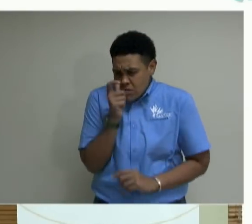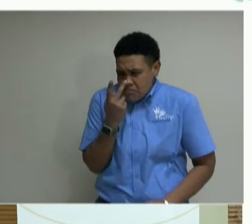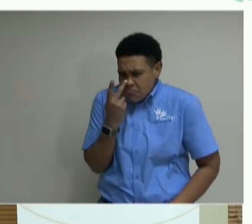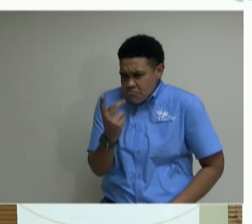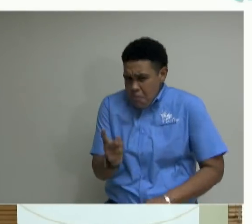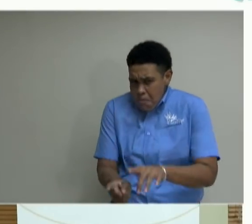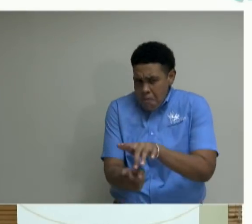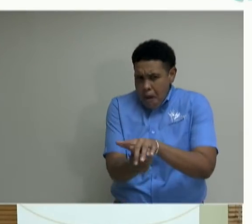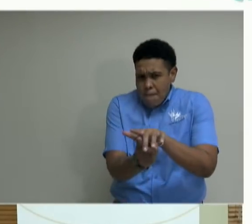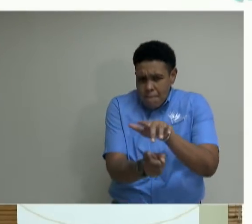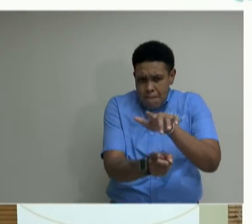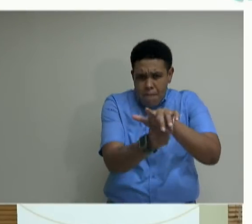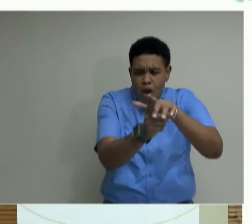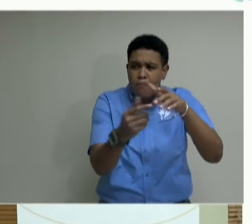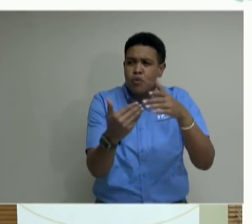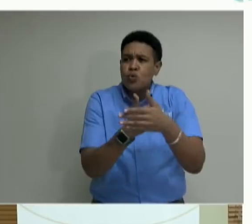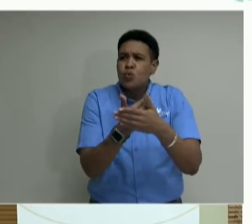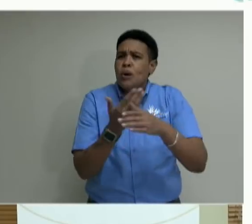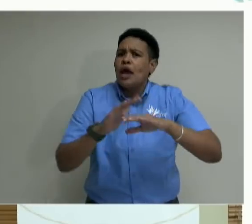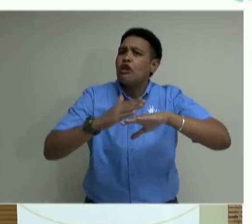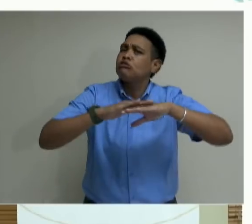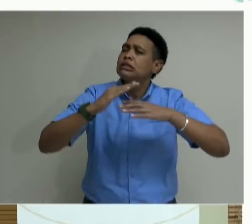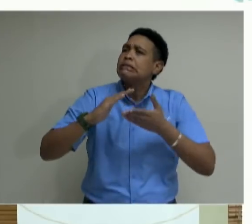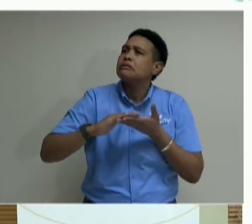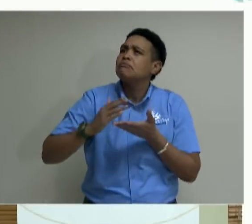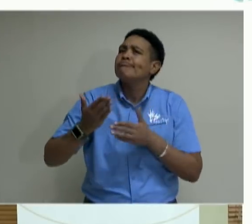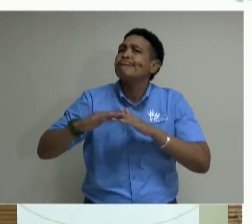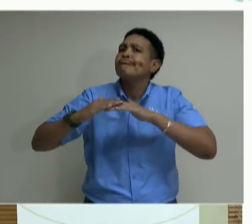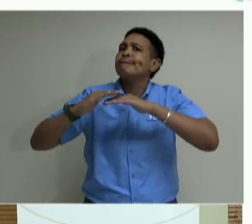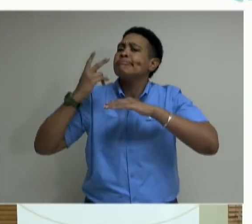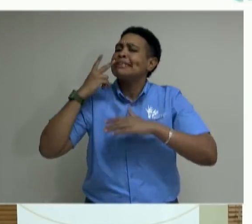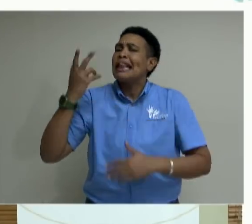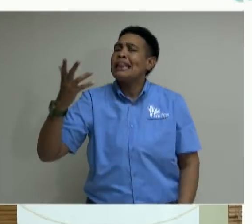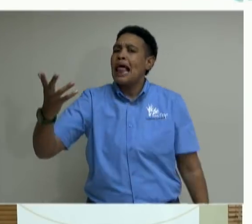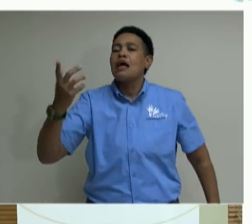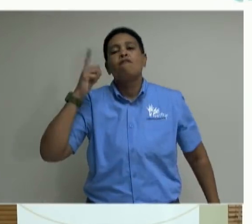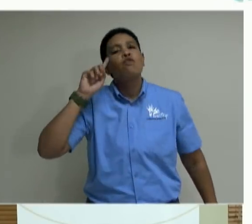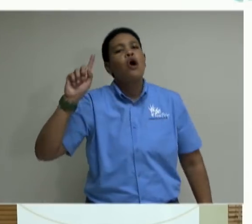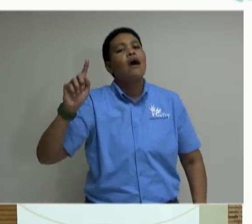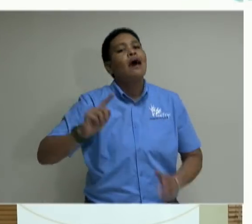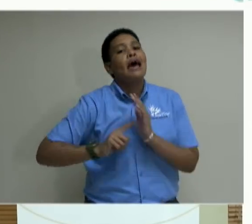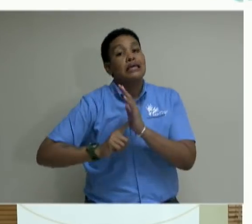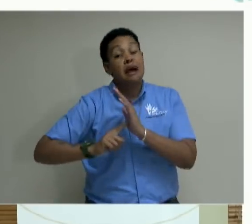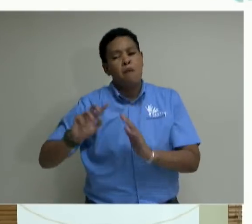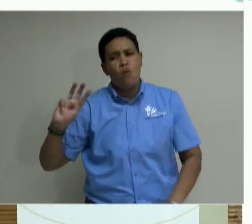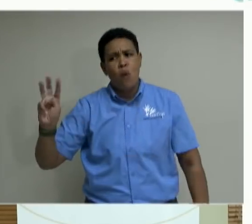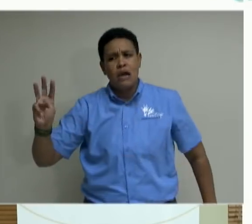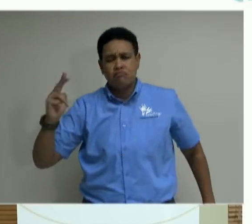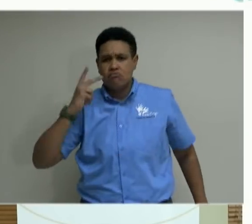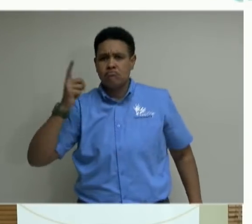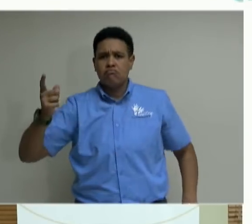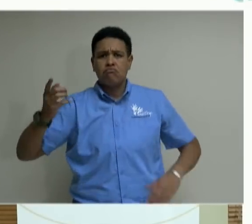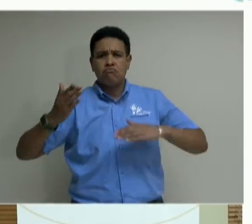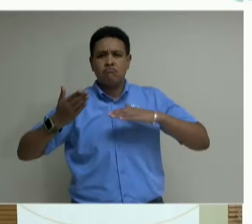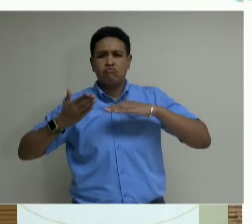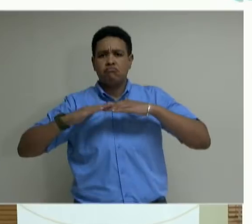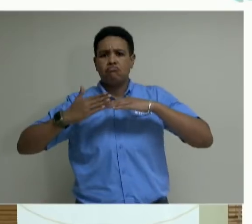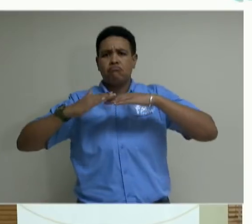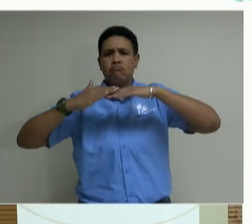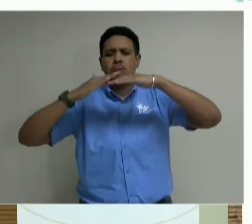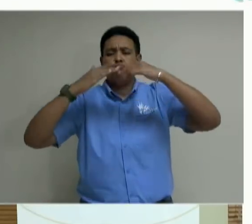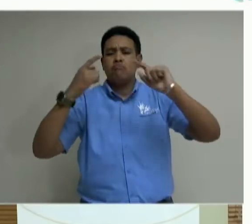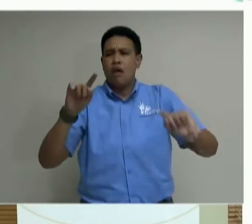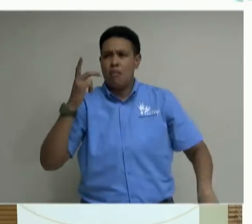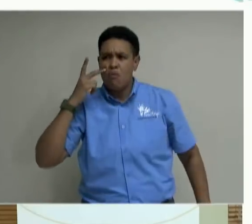been seeing an increase in the number of cases. So, for example, Westmoreland, We have been seeing an increase in the number of cases